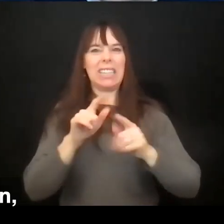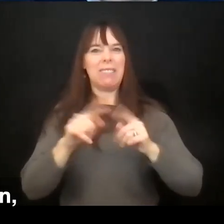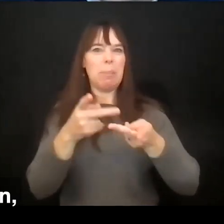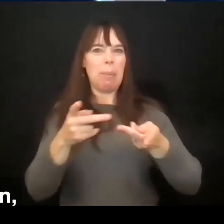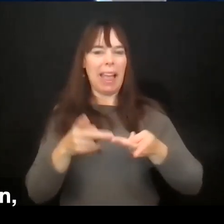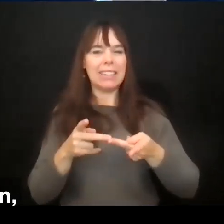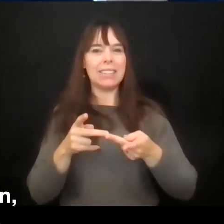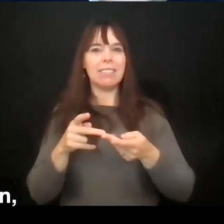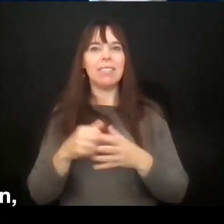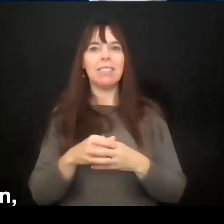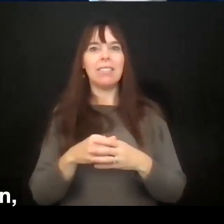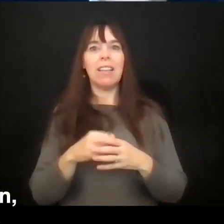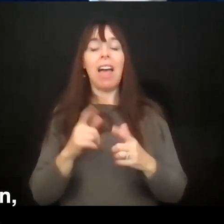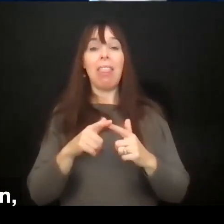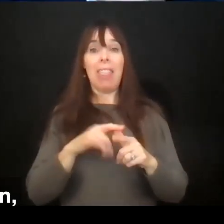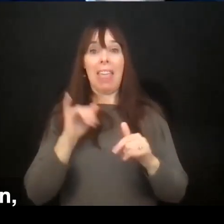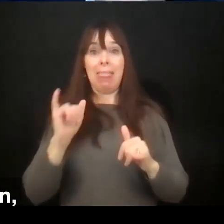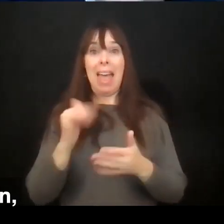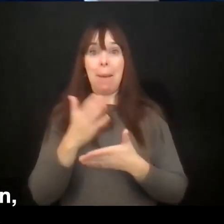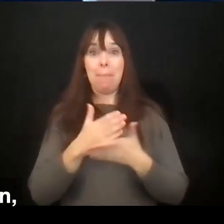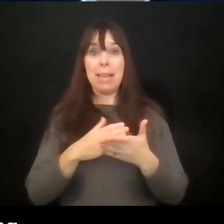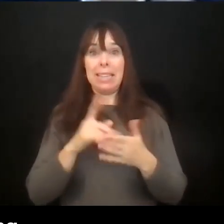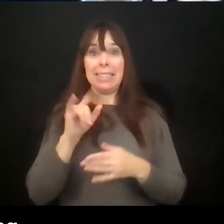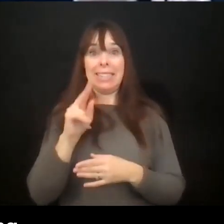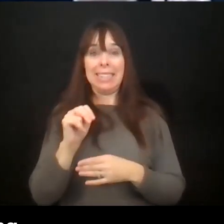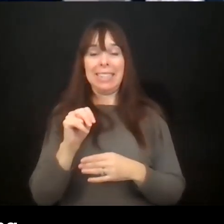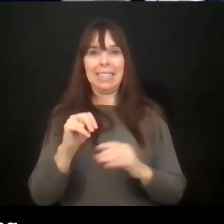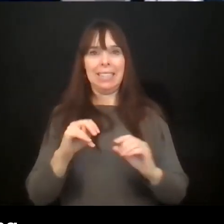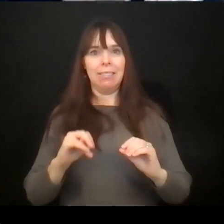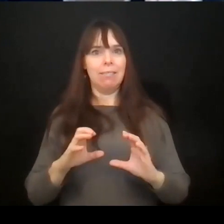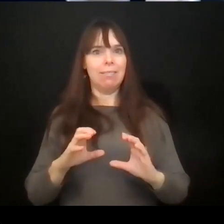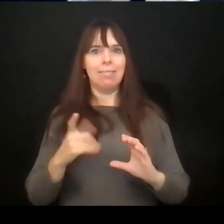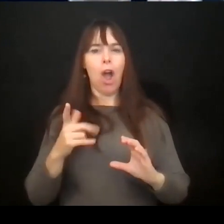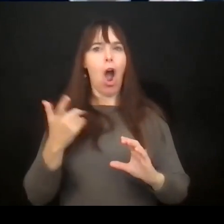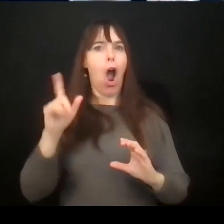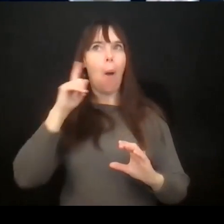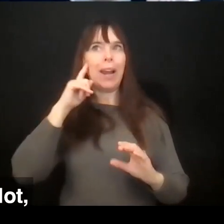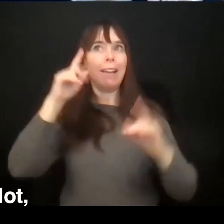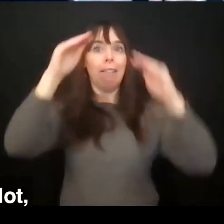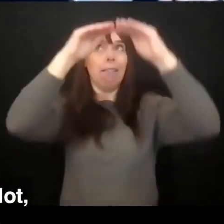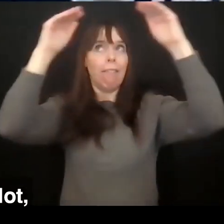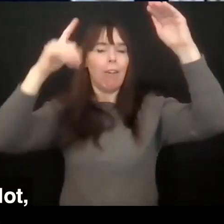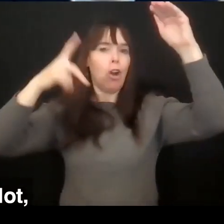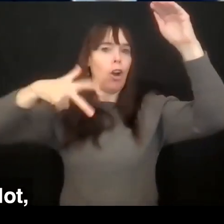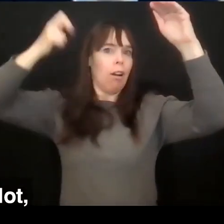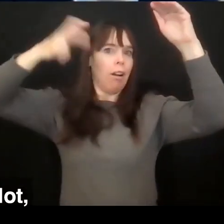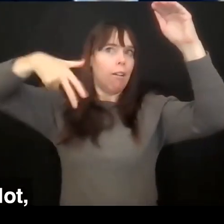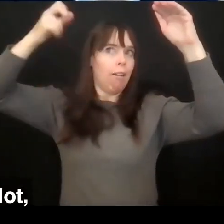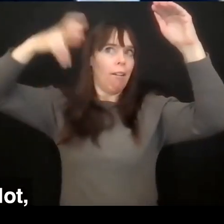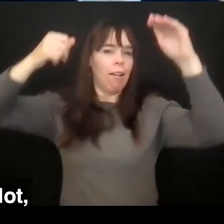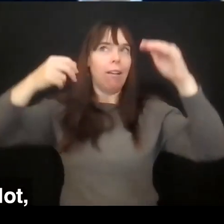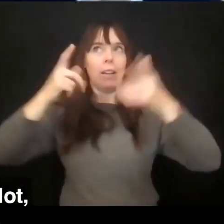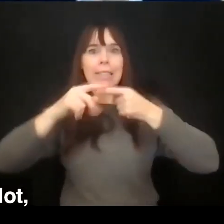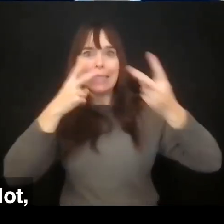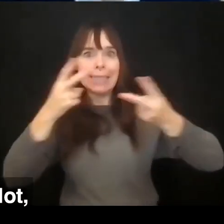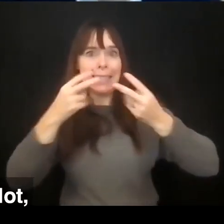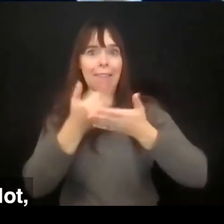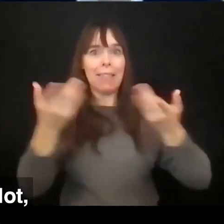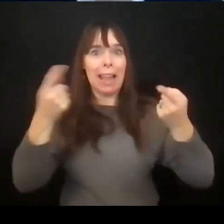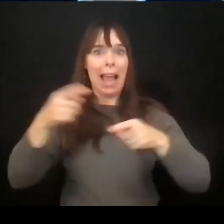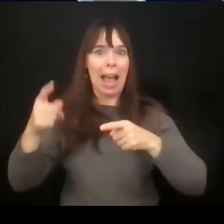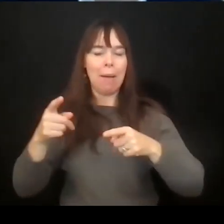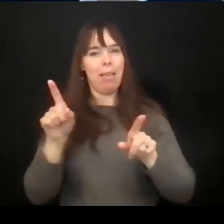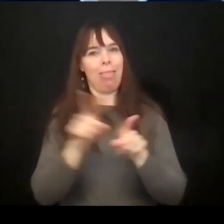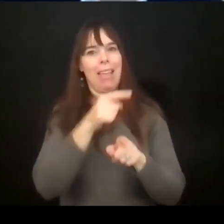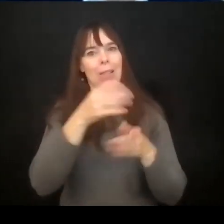says that these pieces of tin have heard everything. They've been there. They've witnessed a lot, just like this figure.